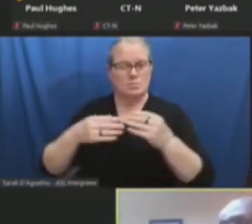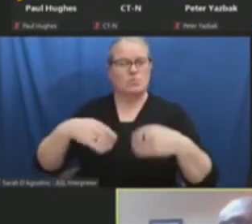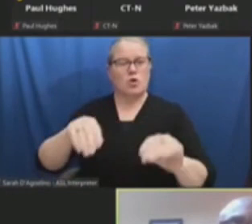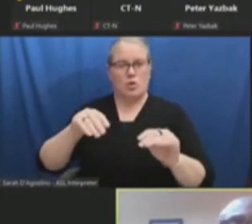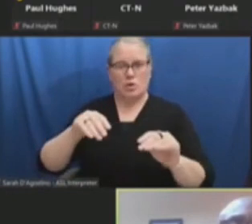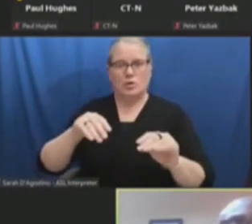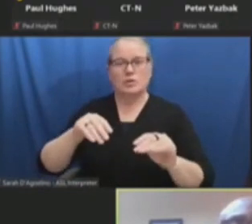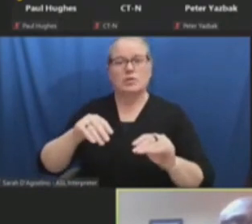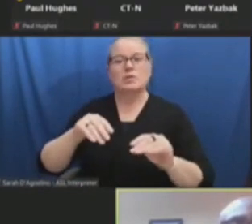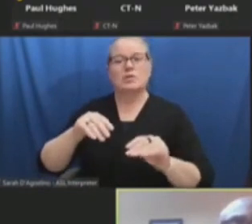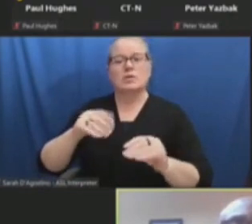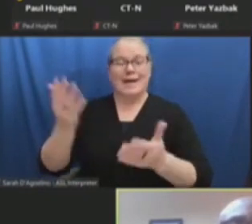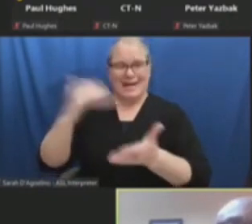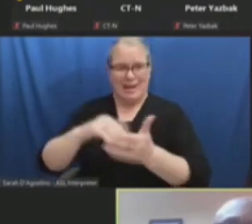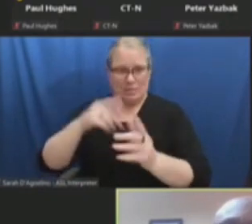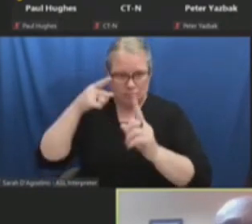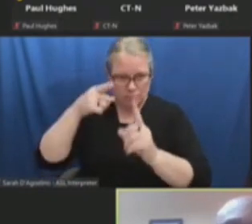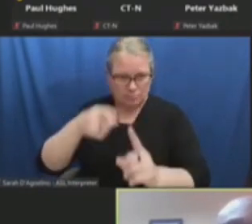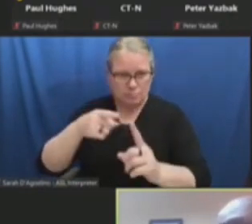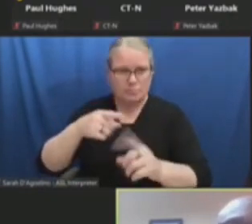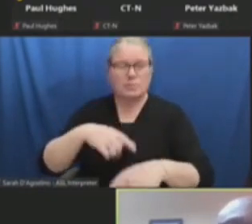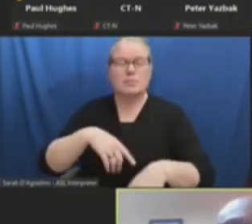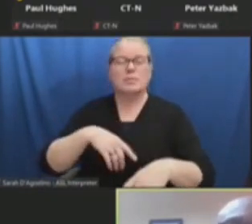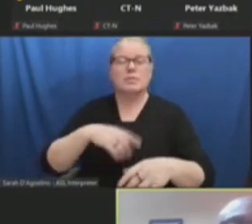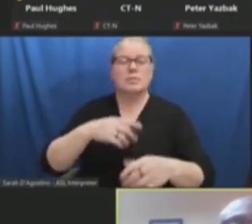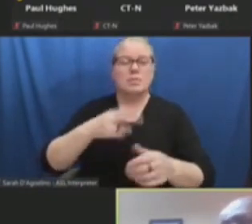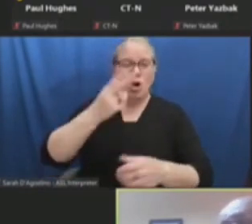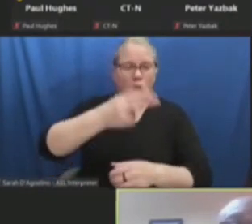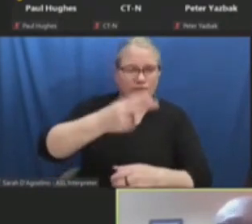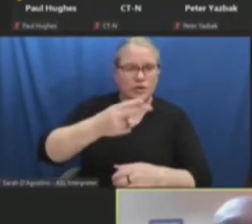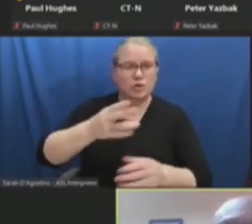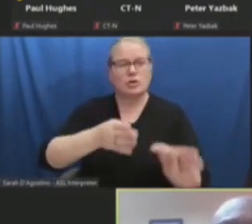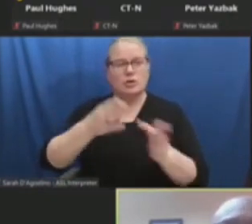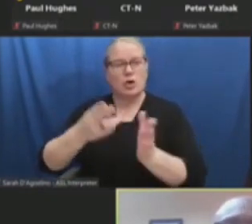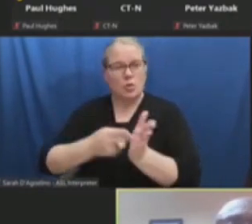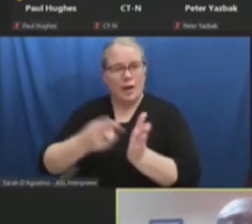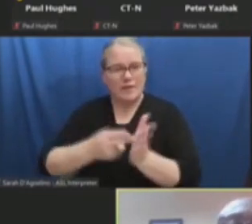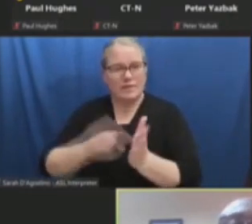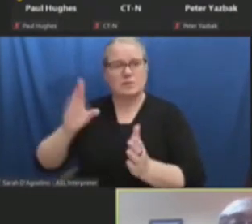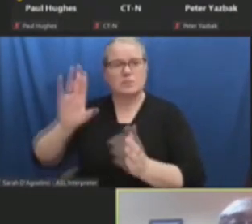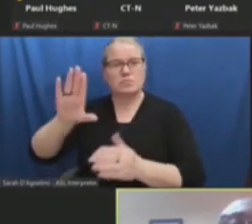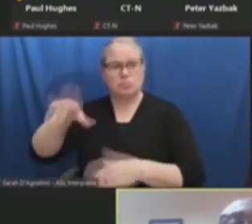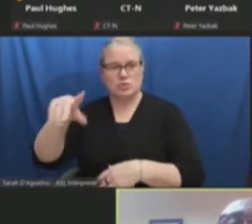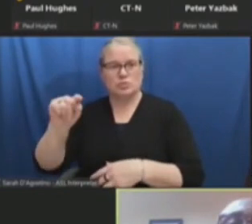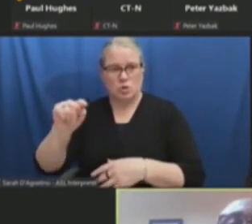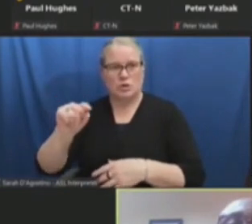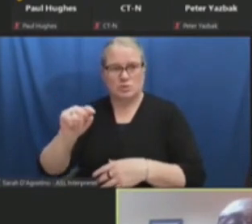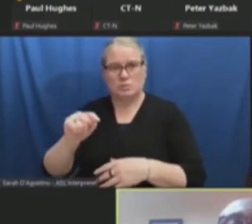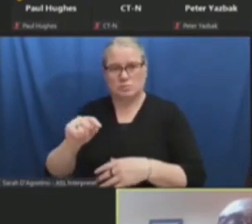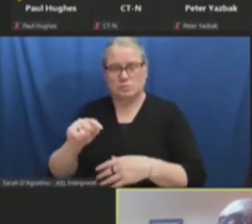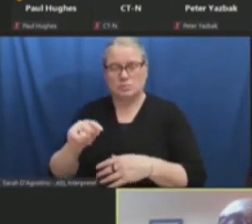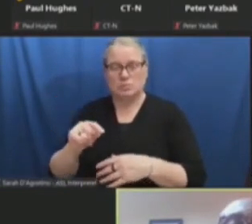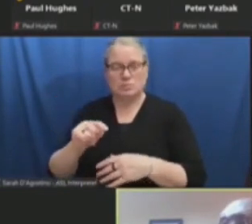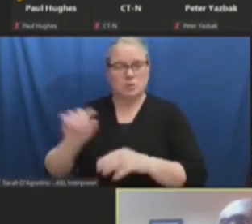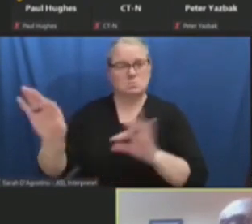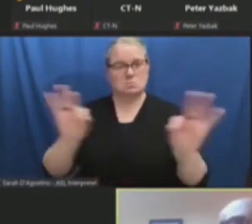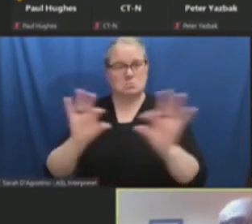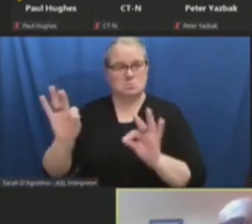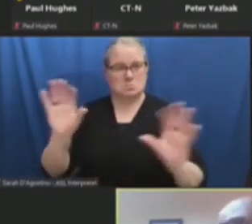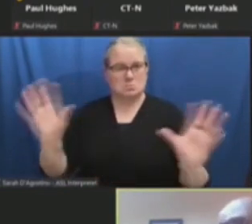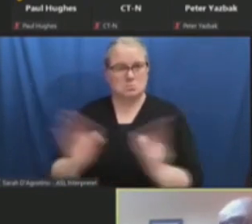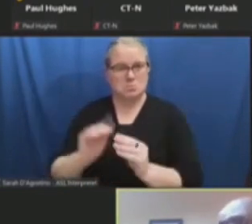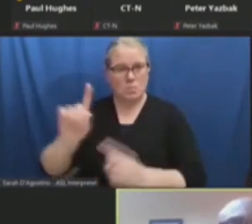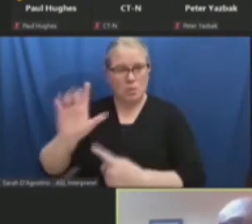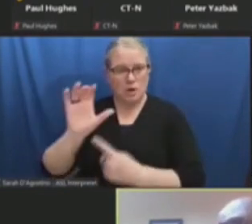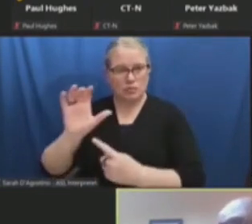greater New Haven, greater Bridgeport, and greater Hartford communities. That's 100 in total. And we will pay for everything